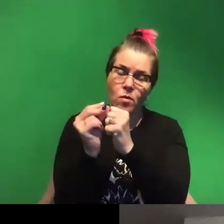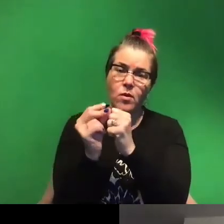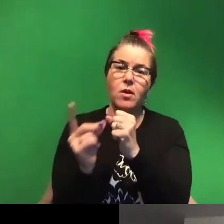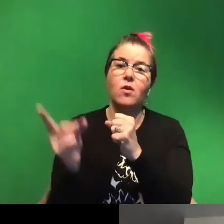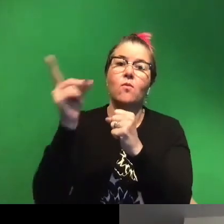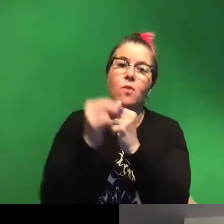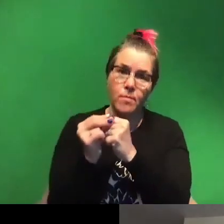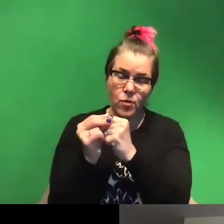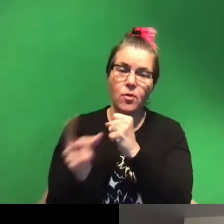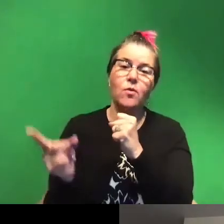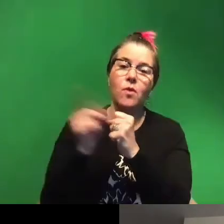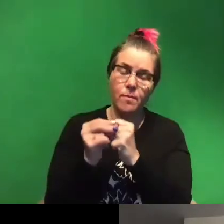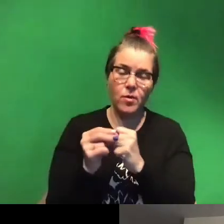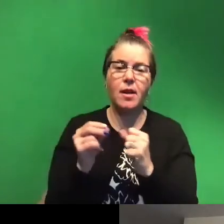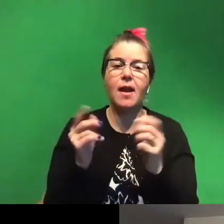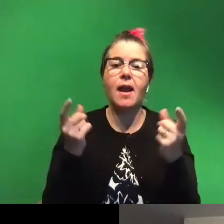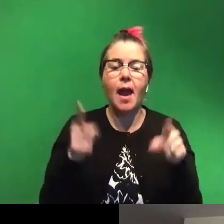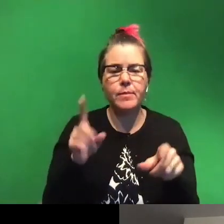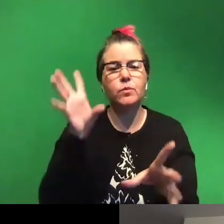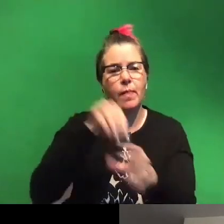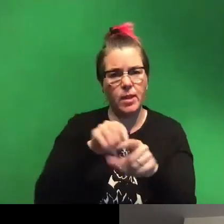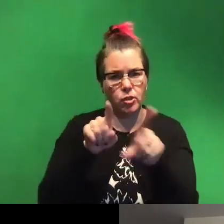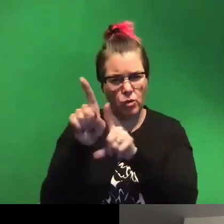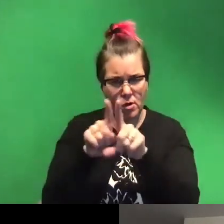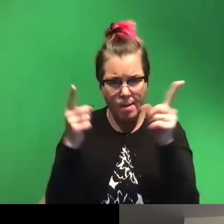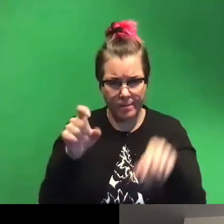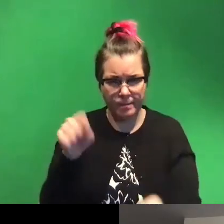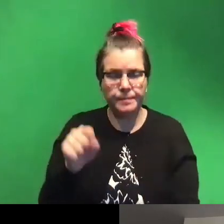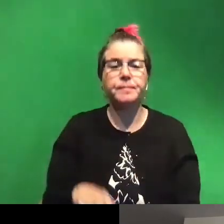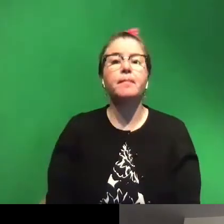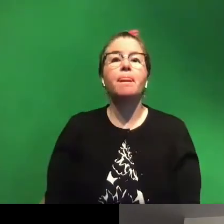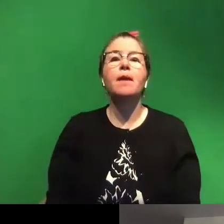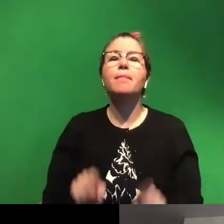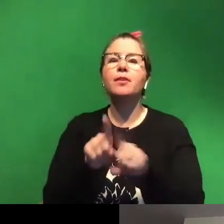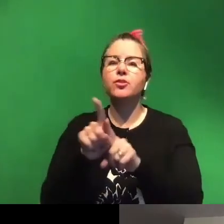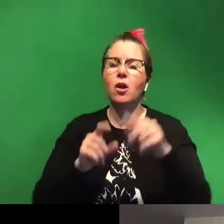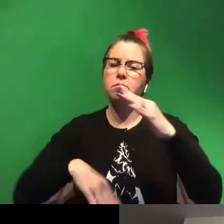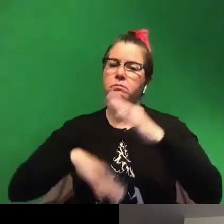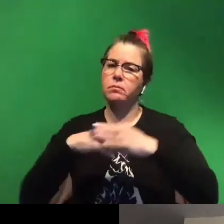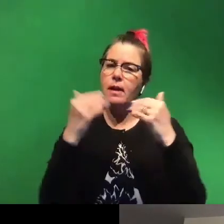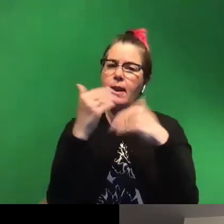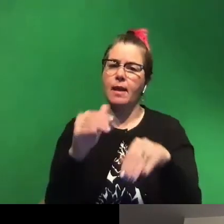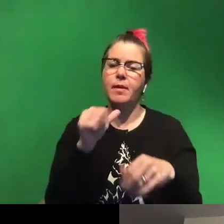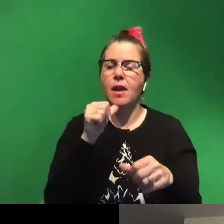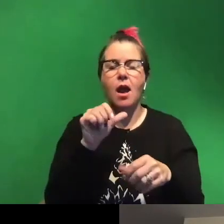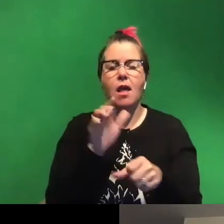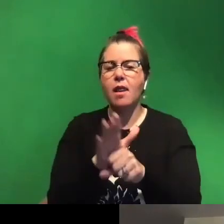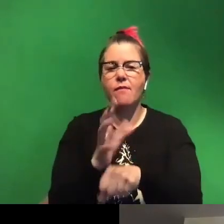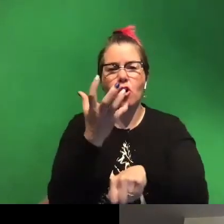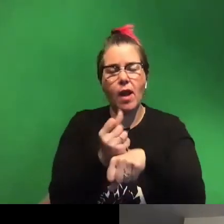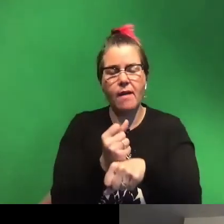another one and that happens within a star. Right. But the star has a limit. It doesn't have enough gravity to